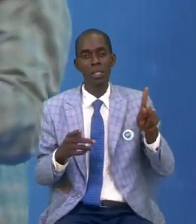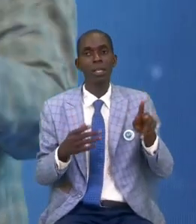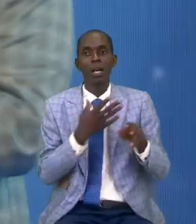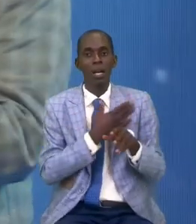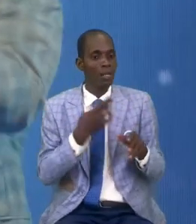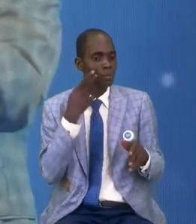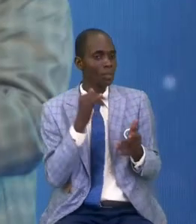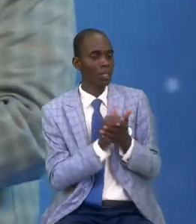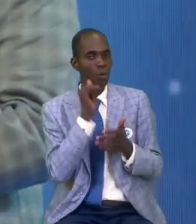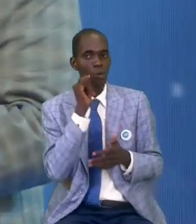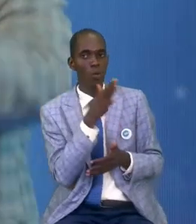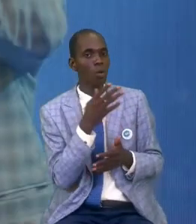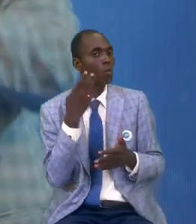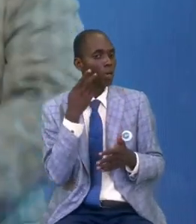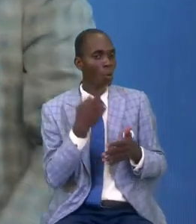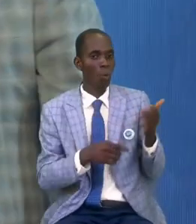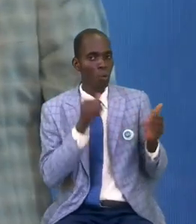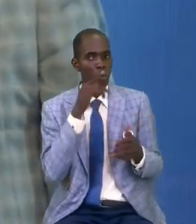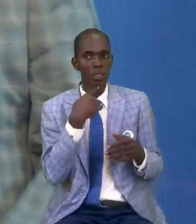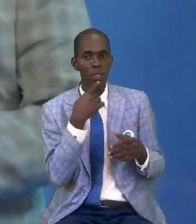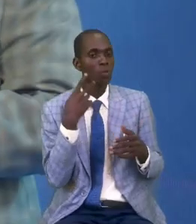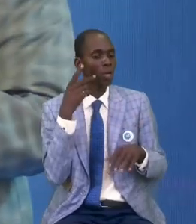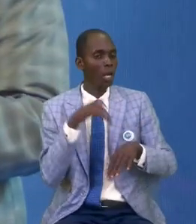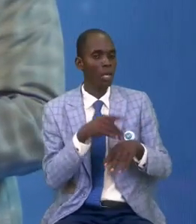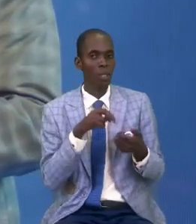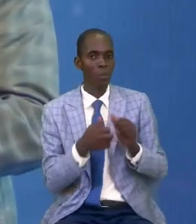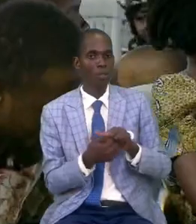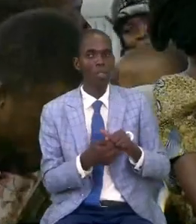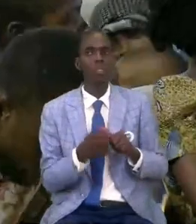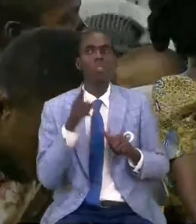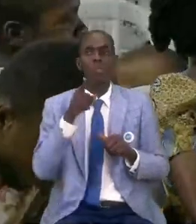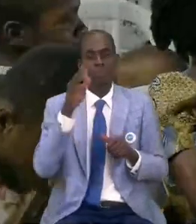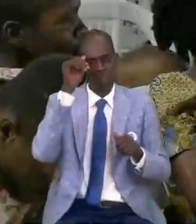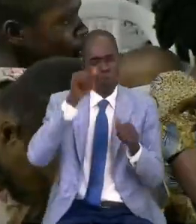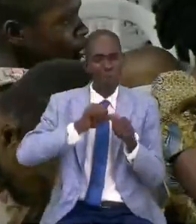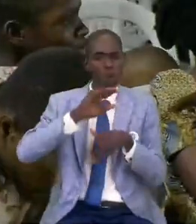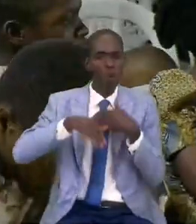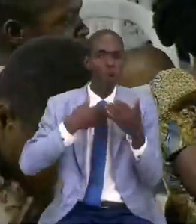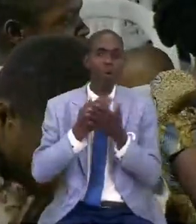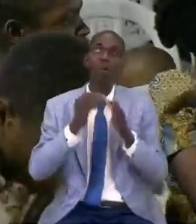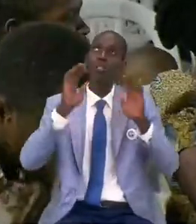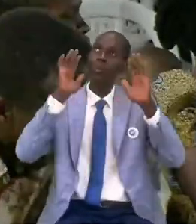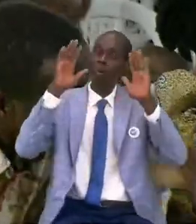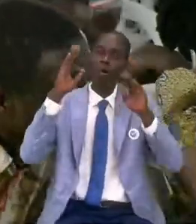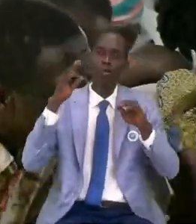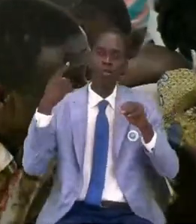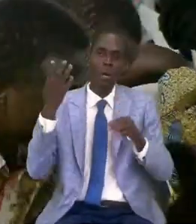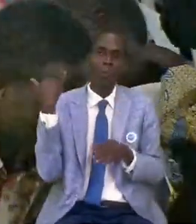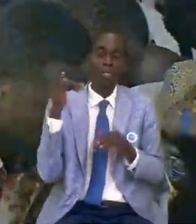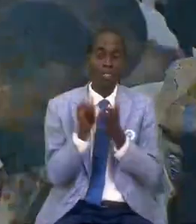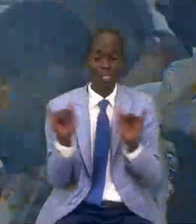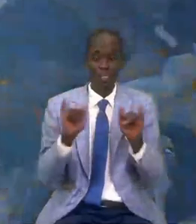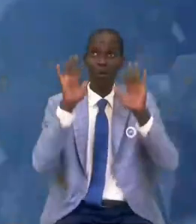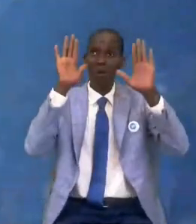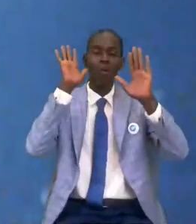remember all the wonders of the past, that same wonder will come upon your life. Look at verse 12. In verse